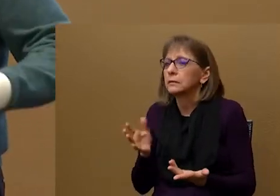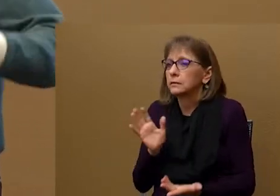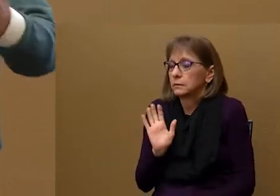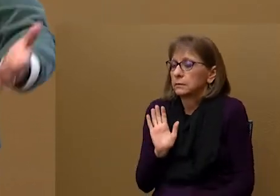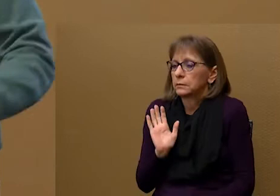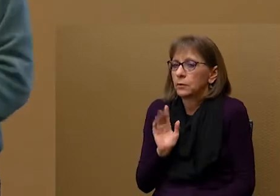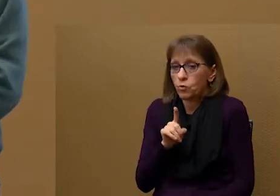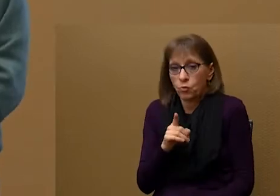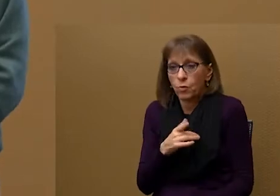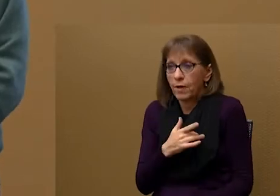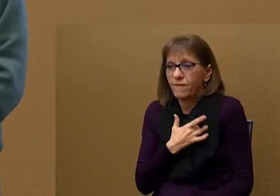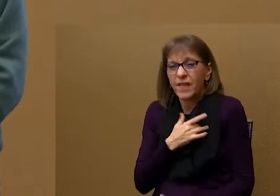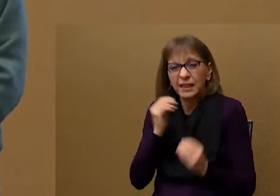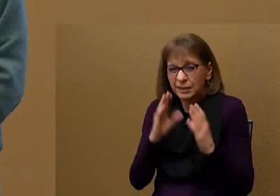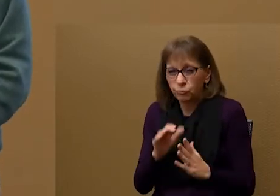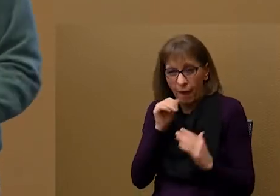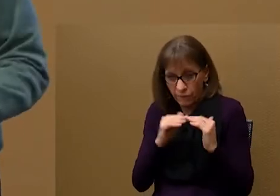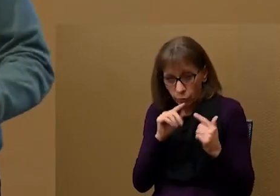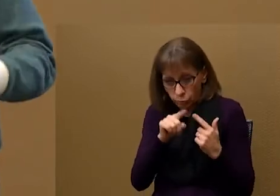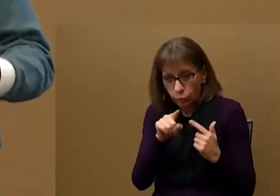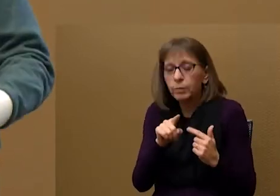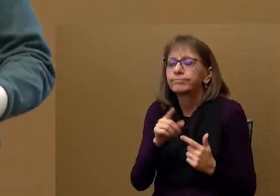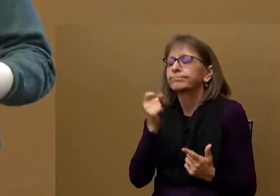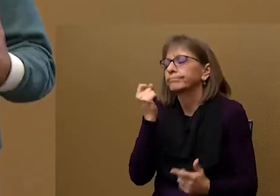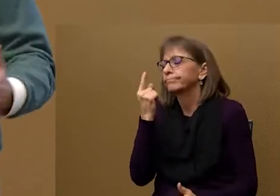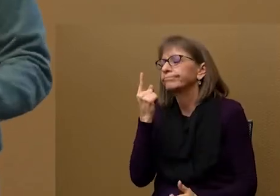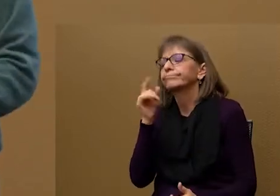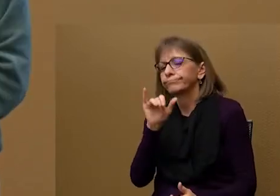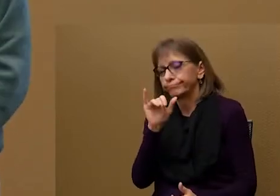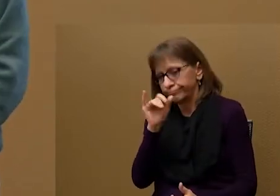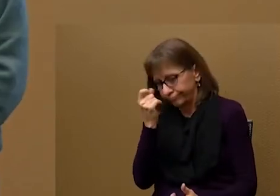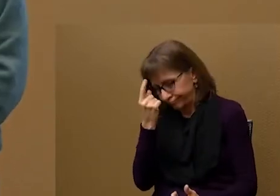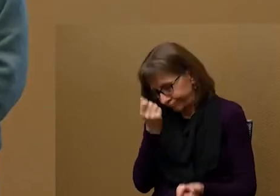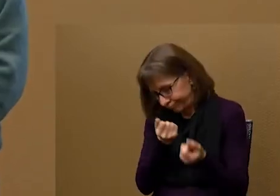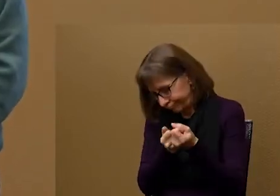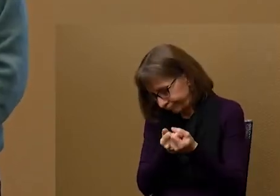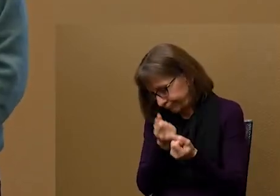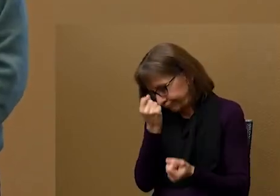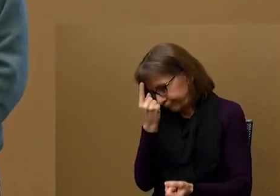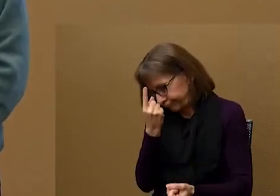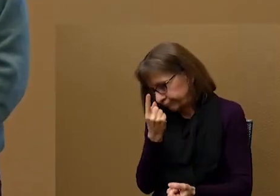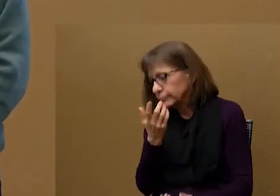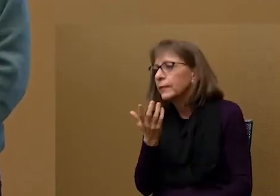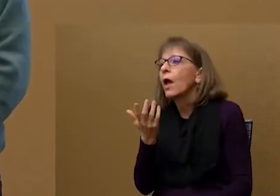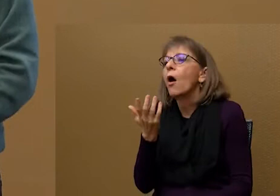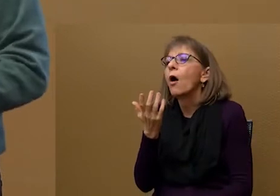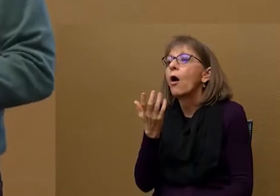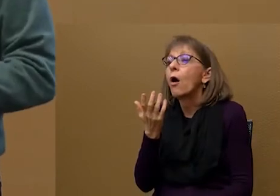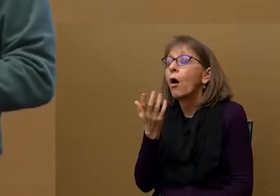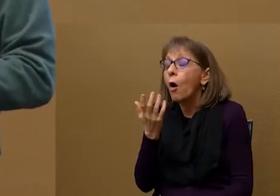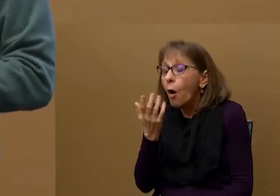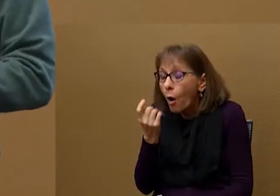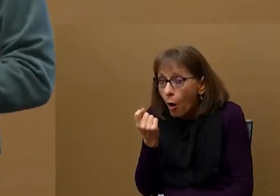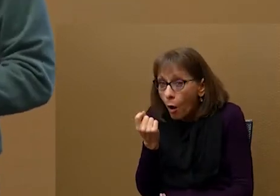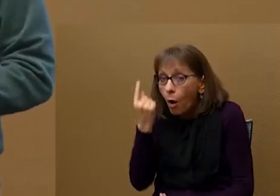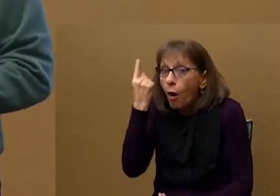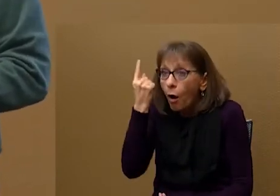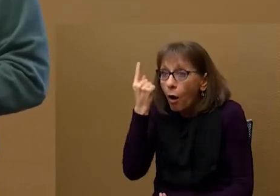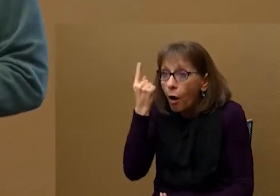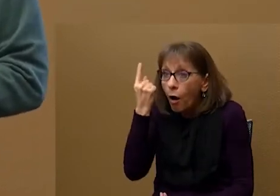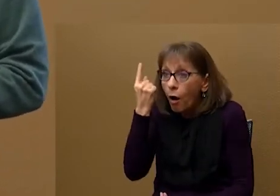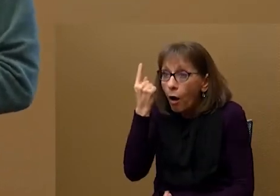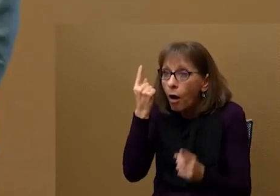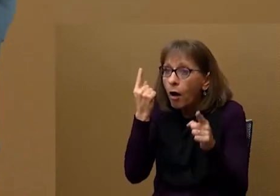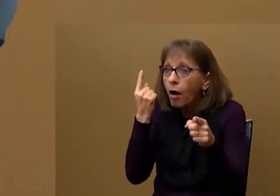this, and you really wanted more time. And you felt like the teacher was unfair and mean. Oh, I see.